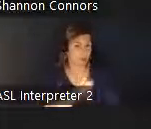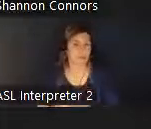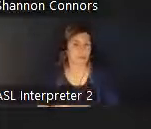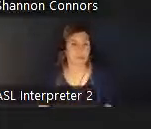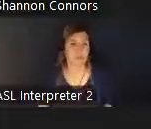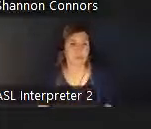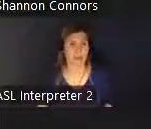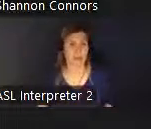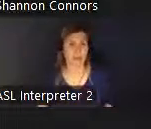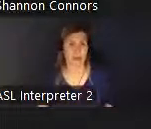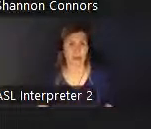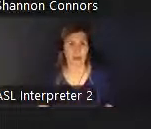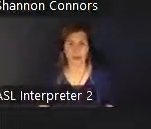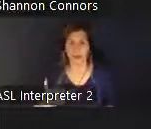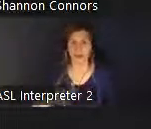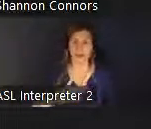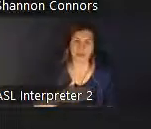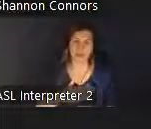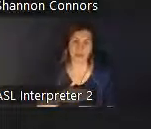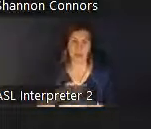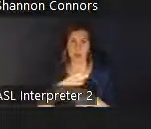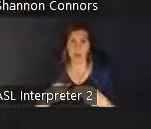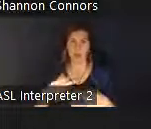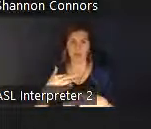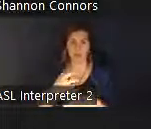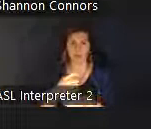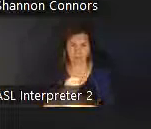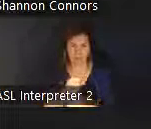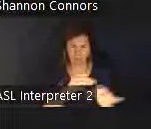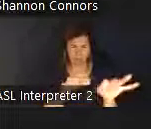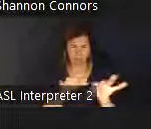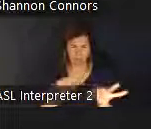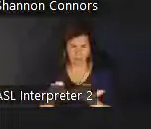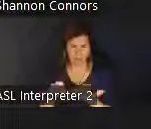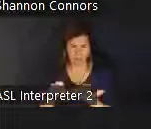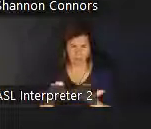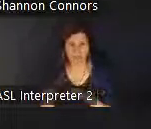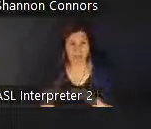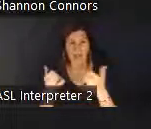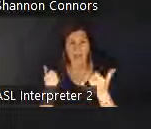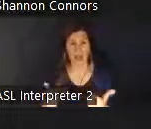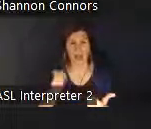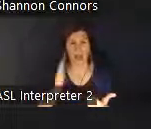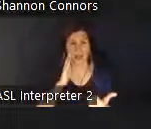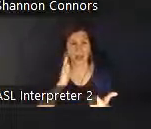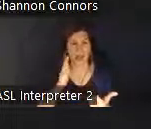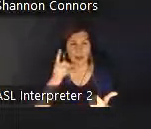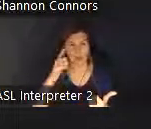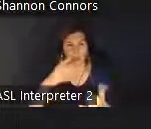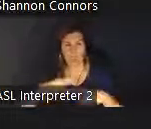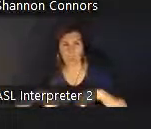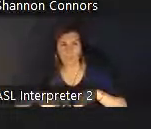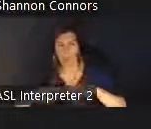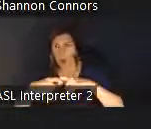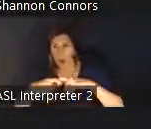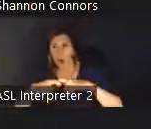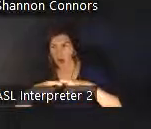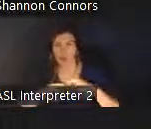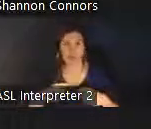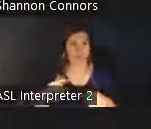So that was my brief tour. I think I'm going to stop early and see what questions we